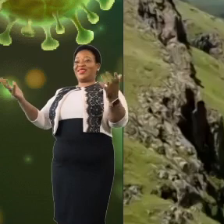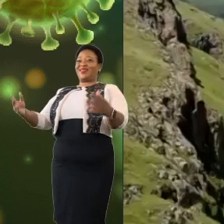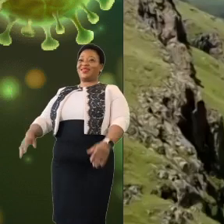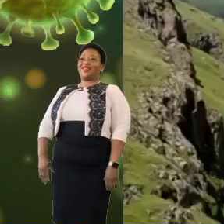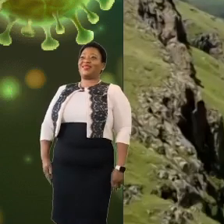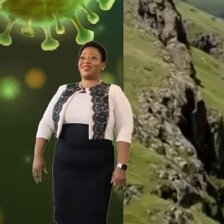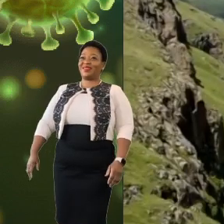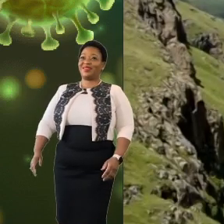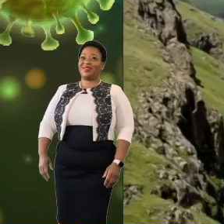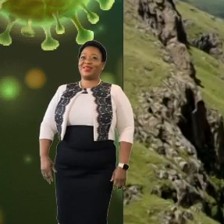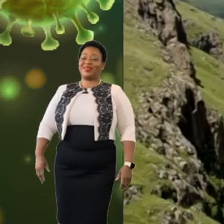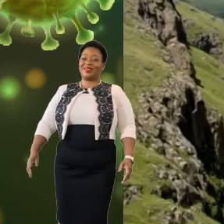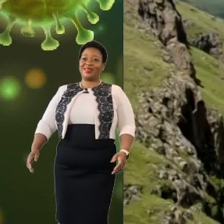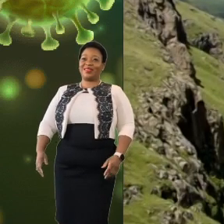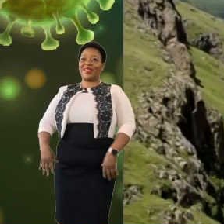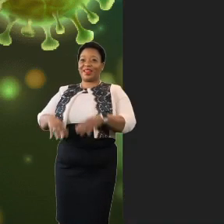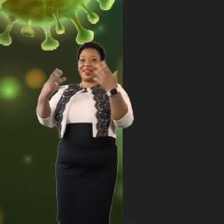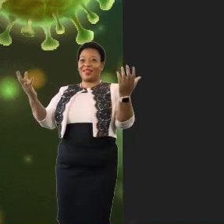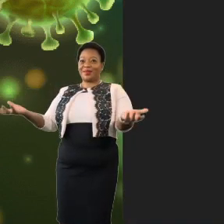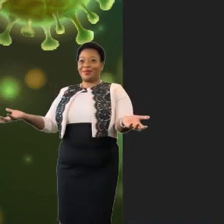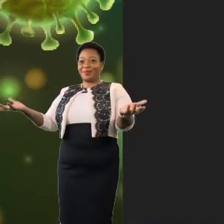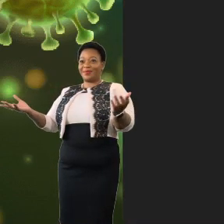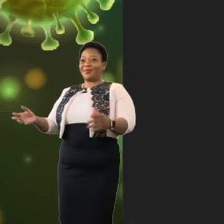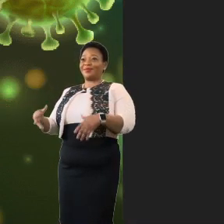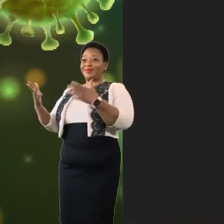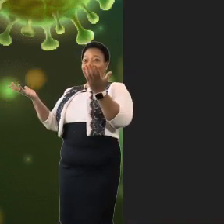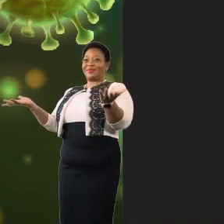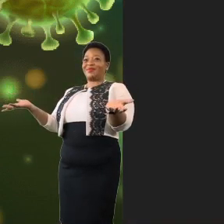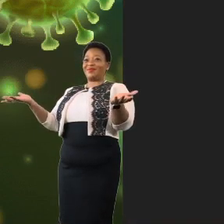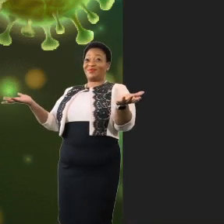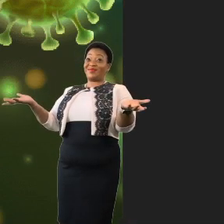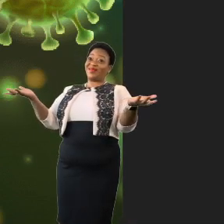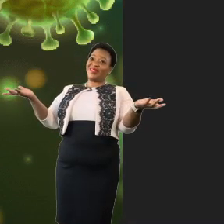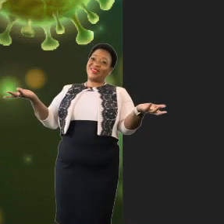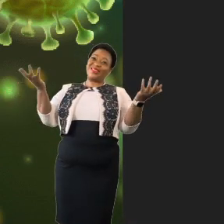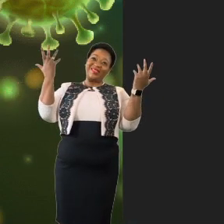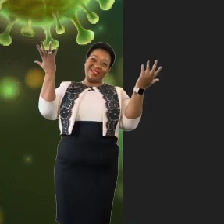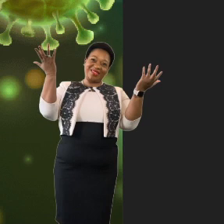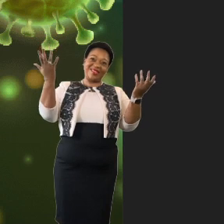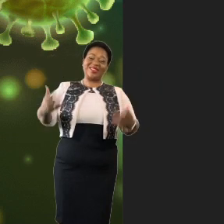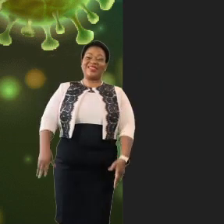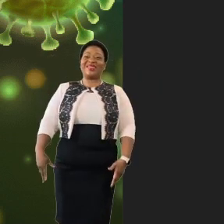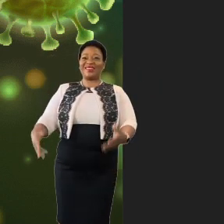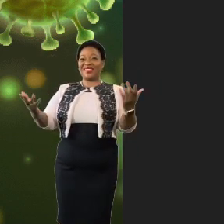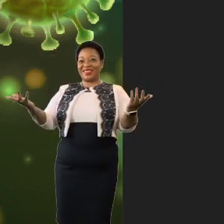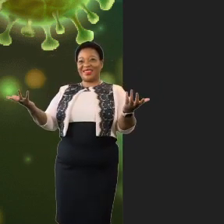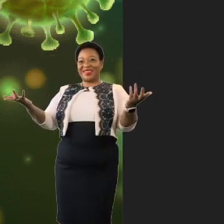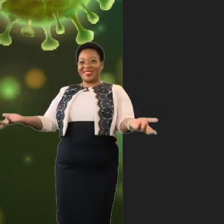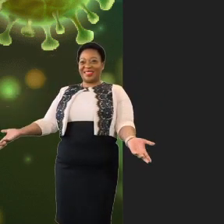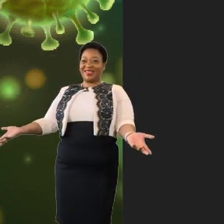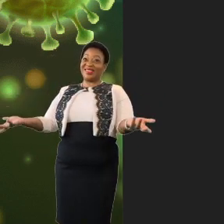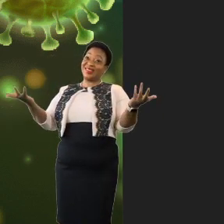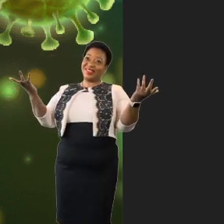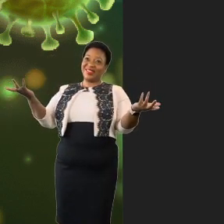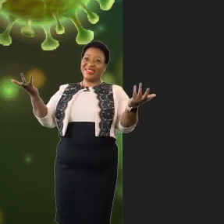Well, shall we go? Thank you, MEC. I'm here. I was on mute.